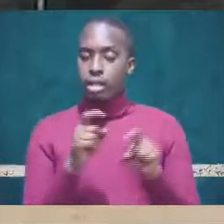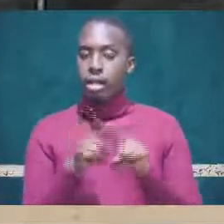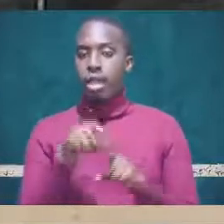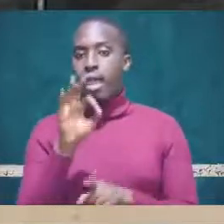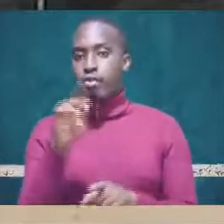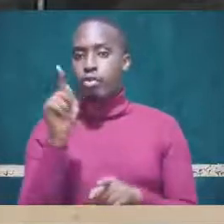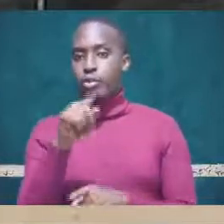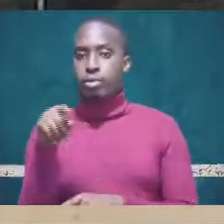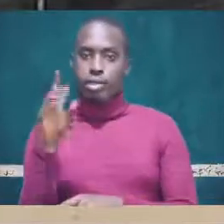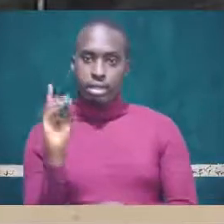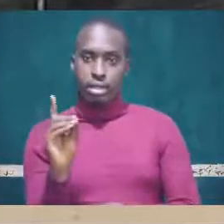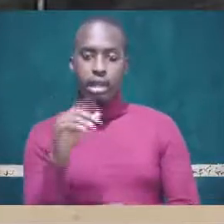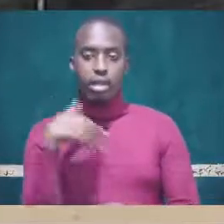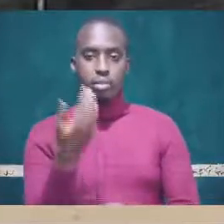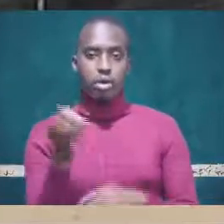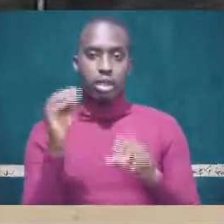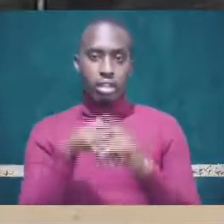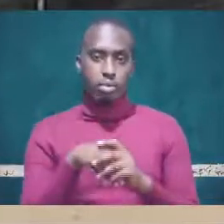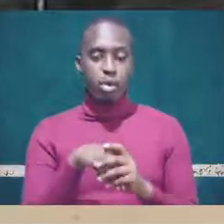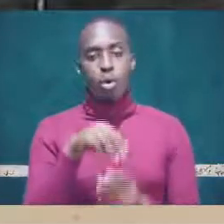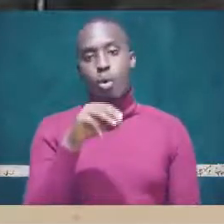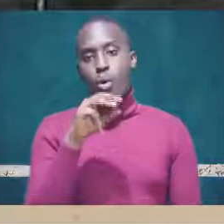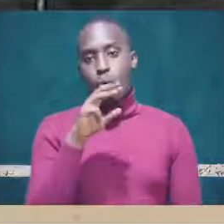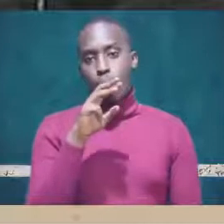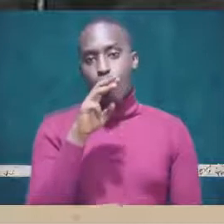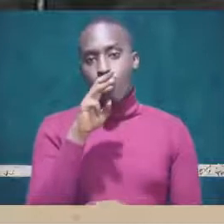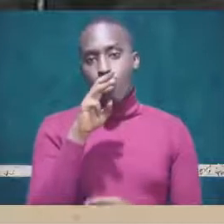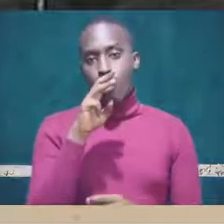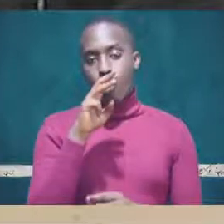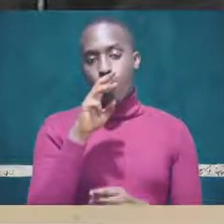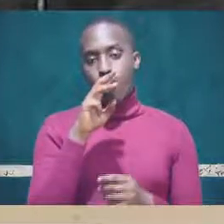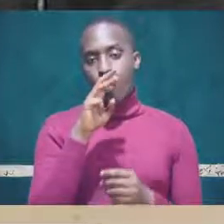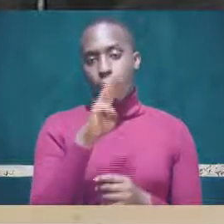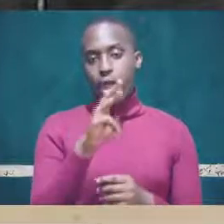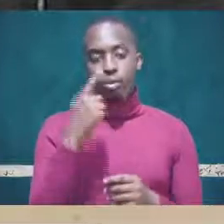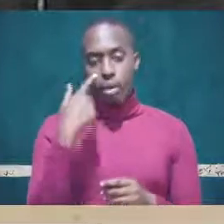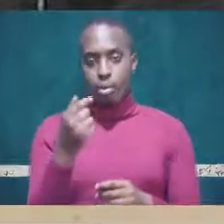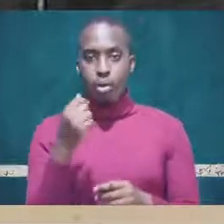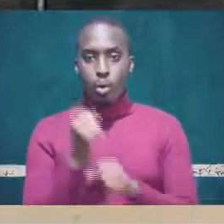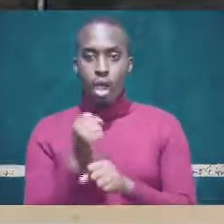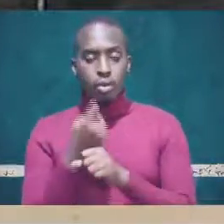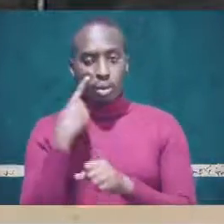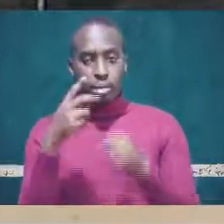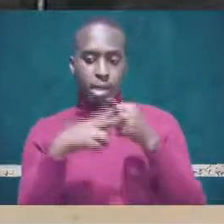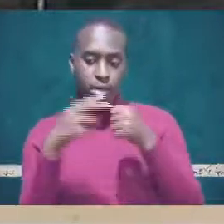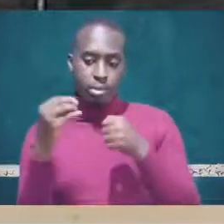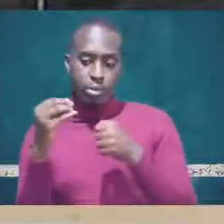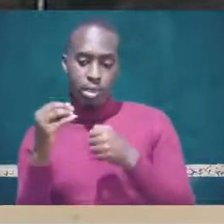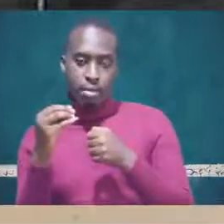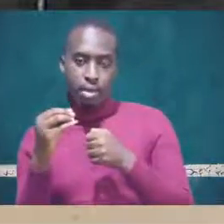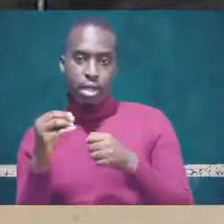distance. Then you put your work done, which is 720 joules, is equal to force, which